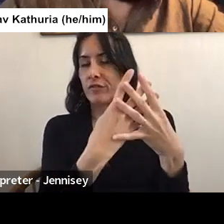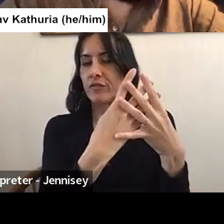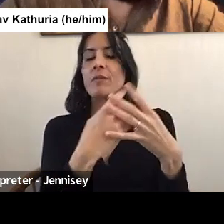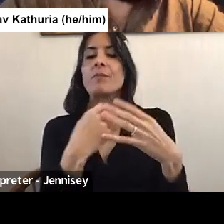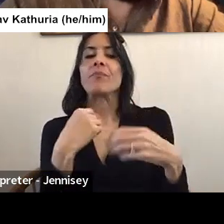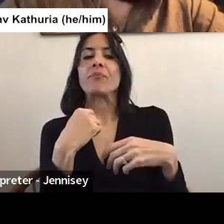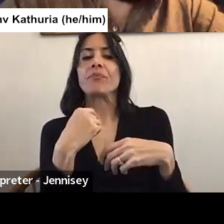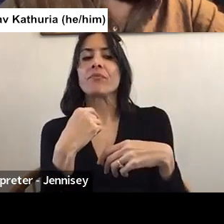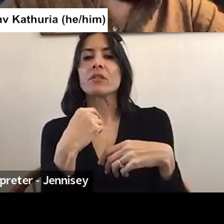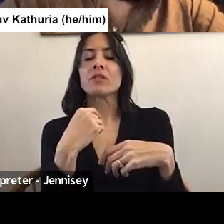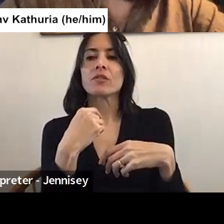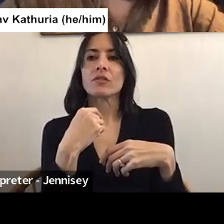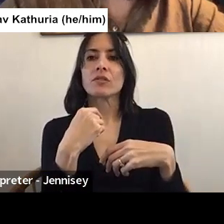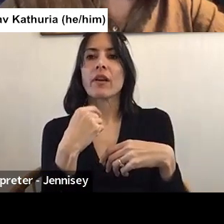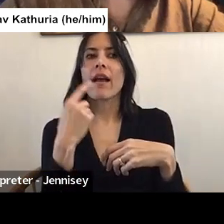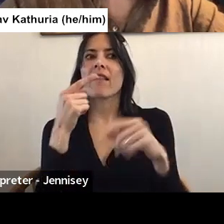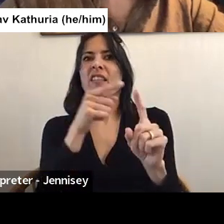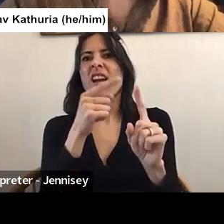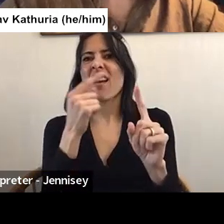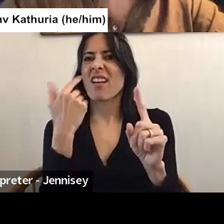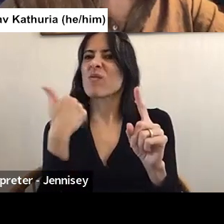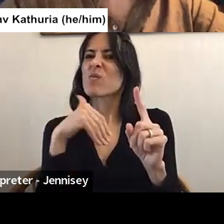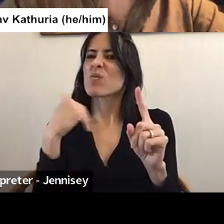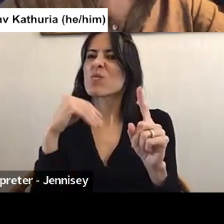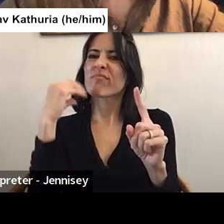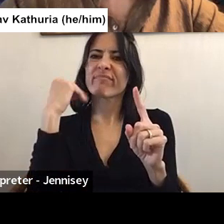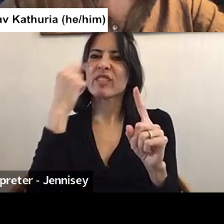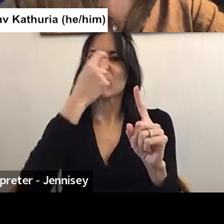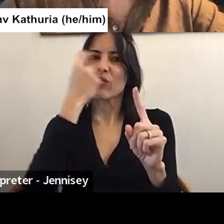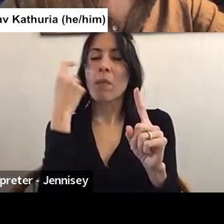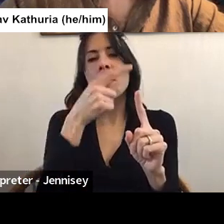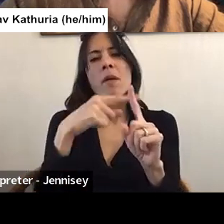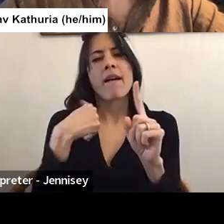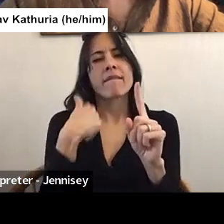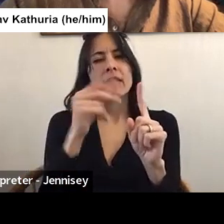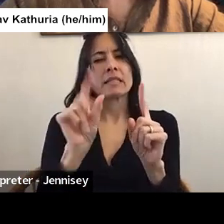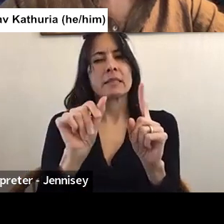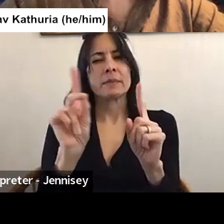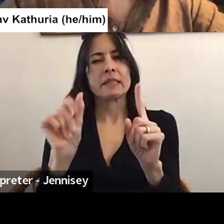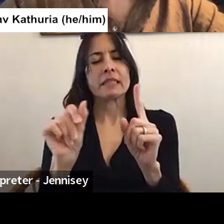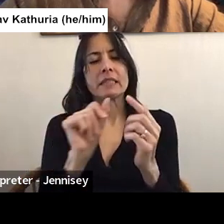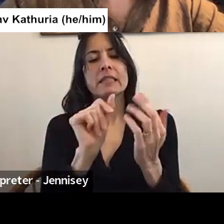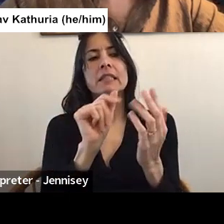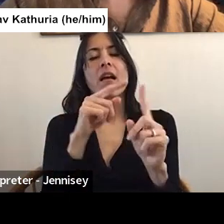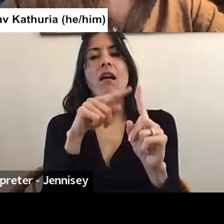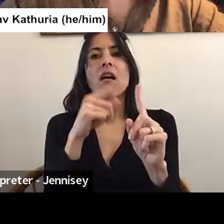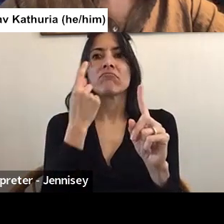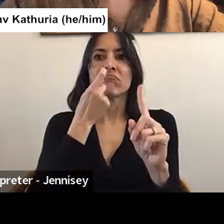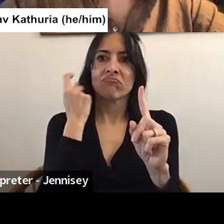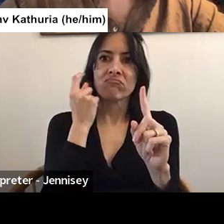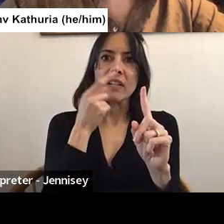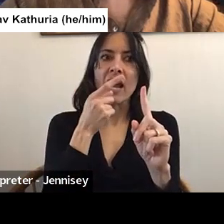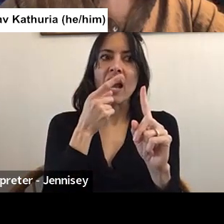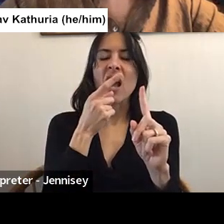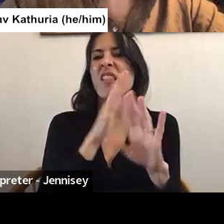The trauma from that experience and in combination with their other disabilities led them to not eat